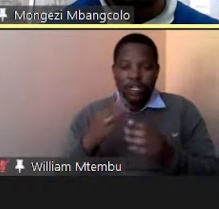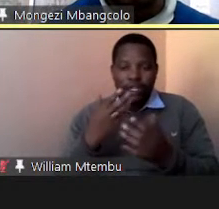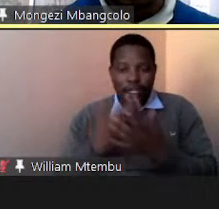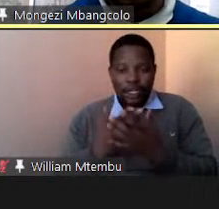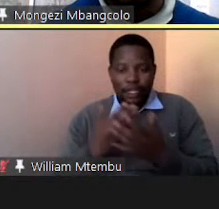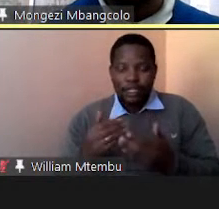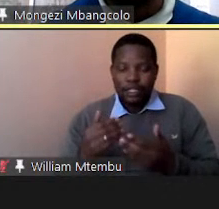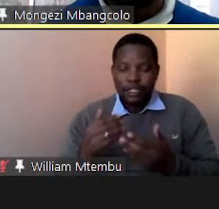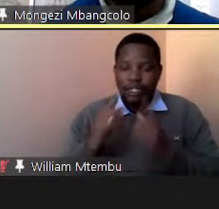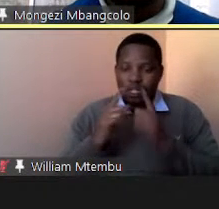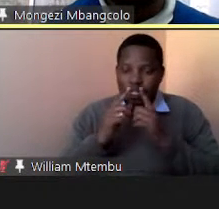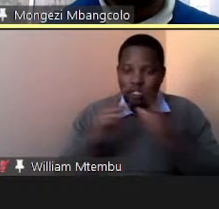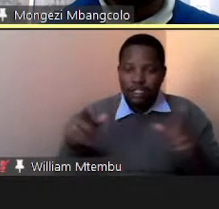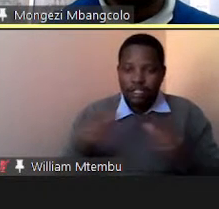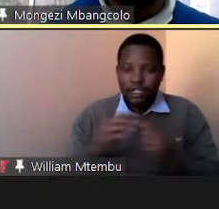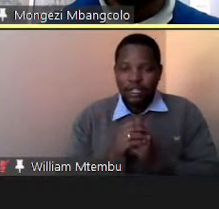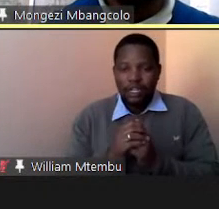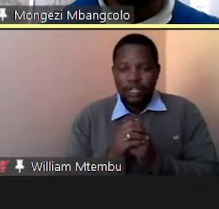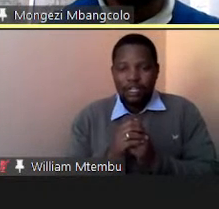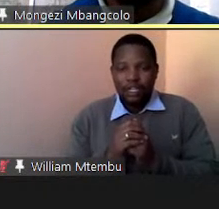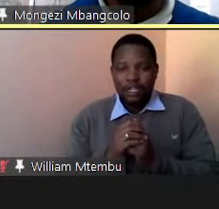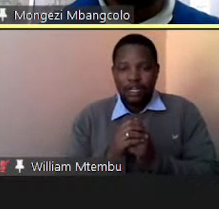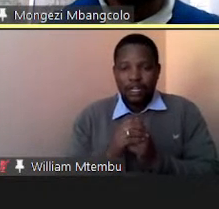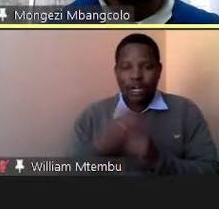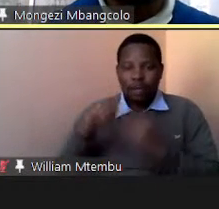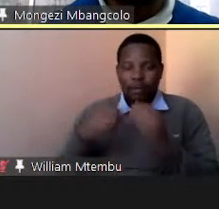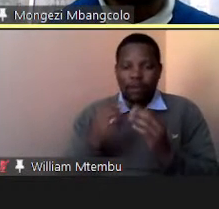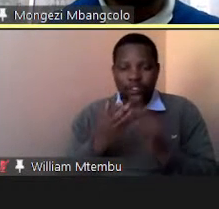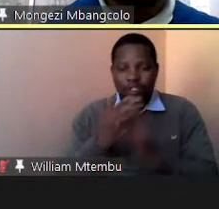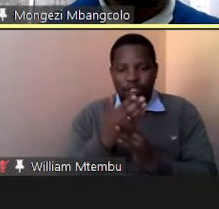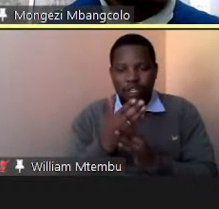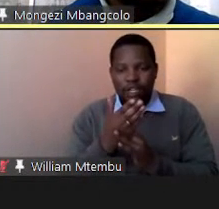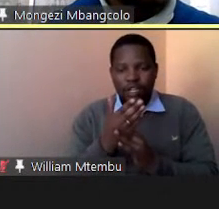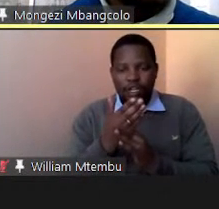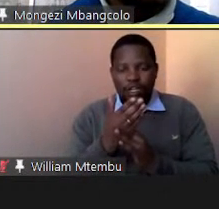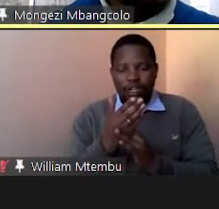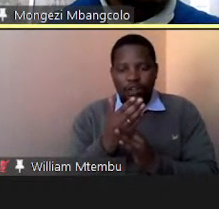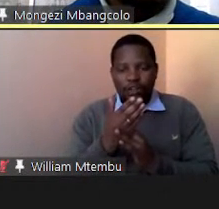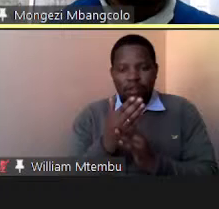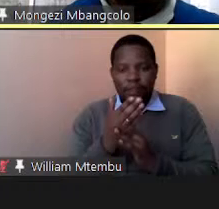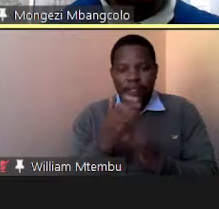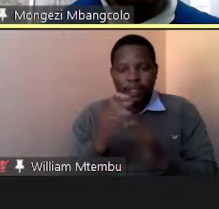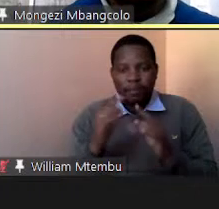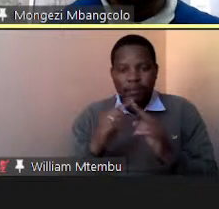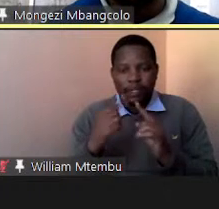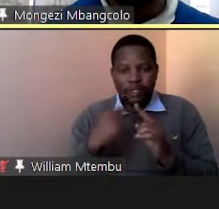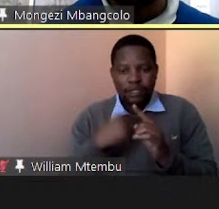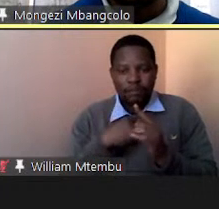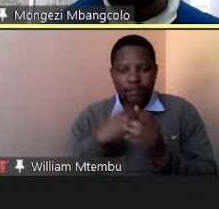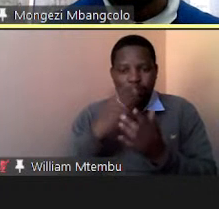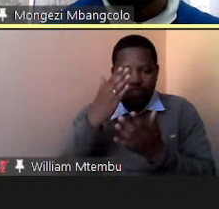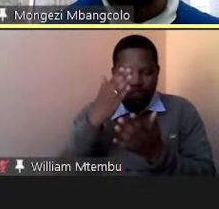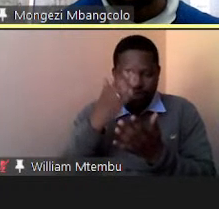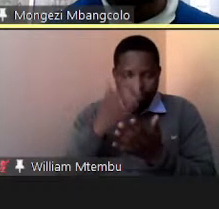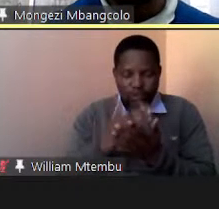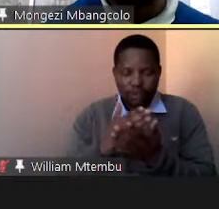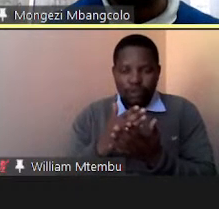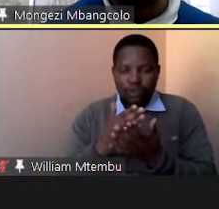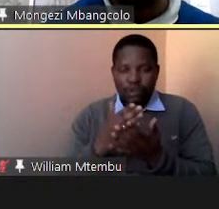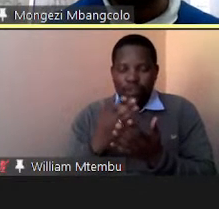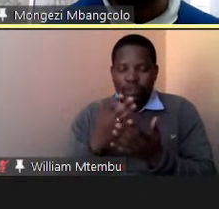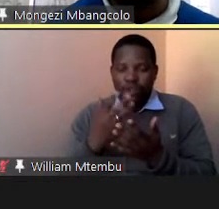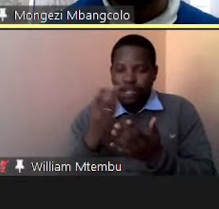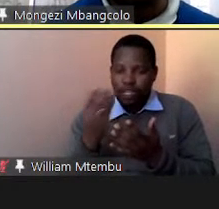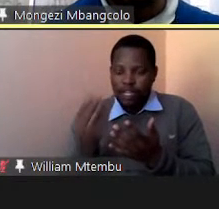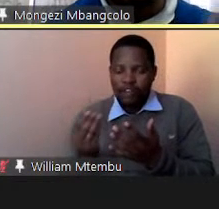sustainability, I do think that you would be able to ensure that there's competition in terms of these